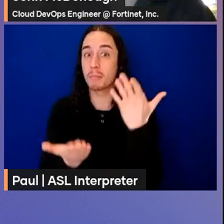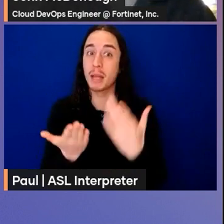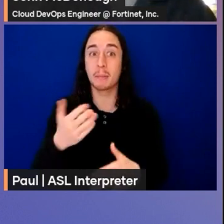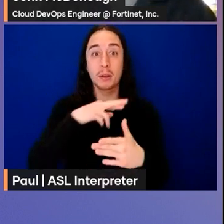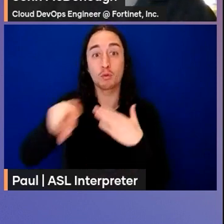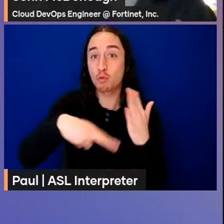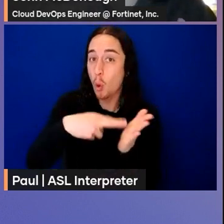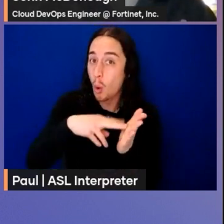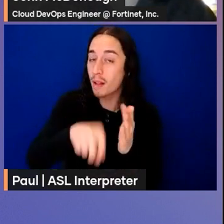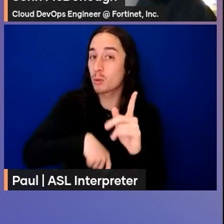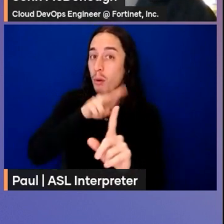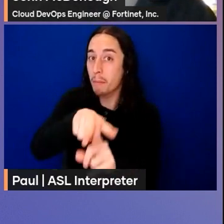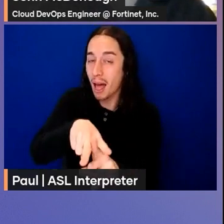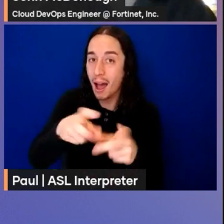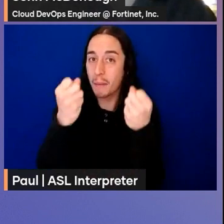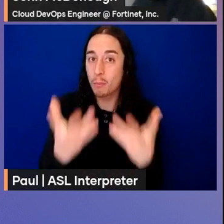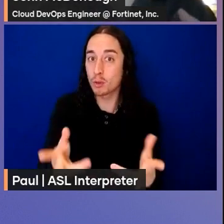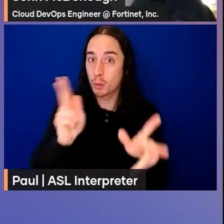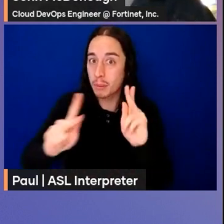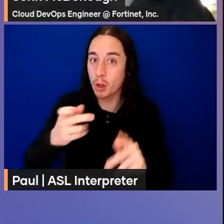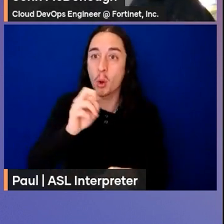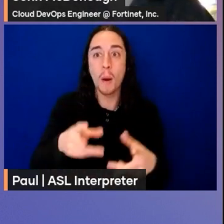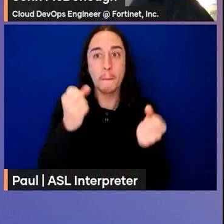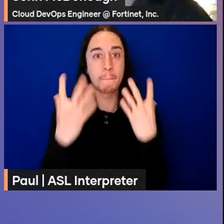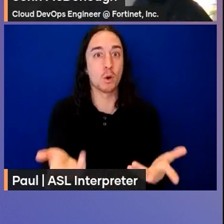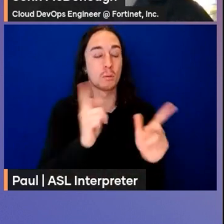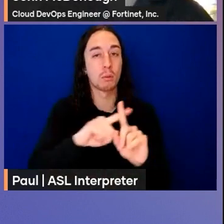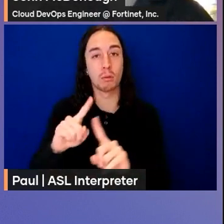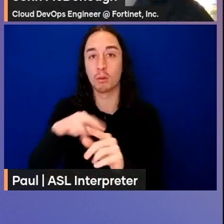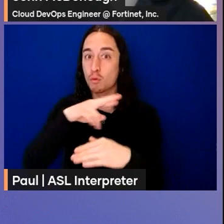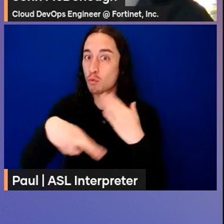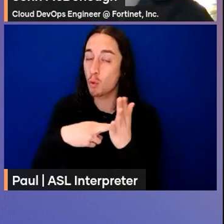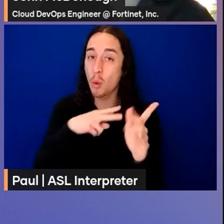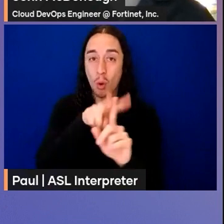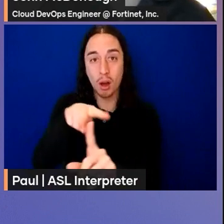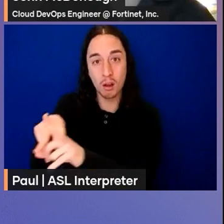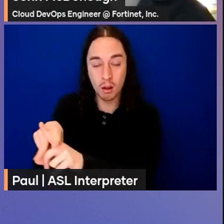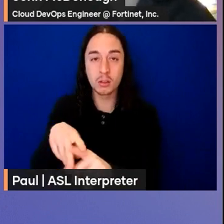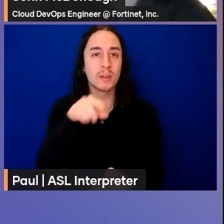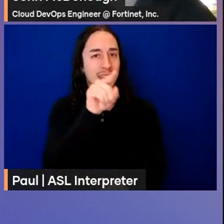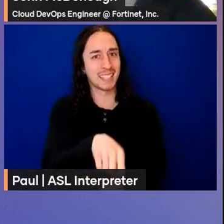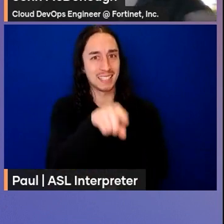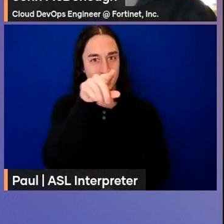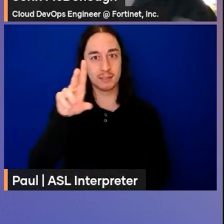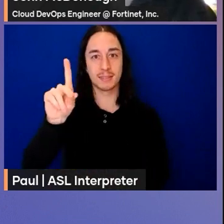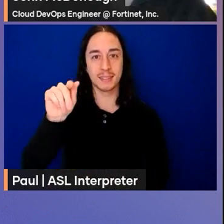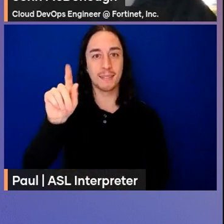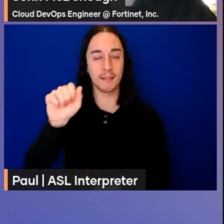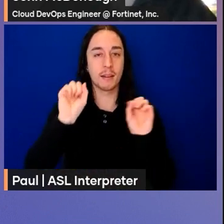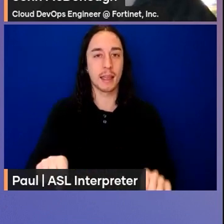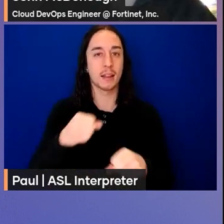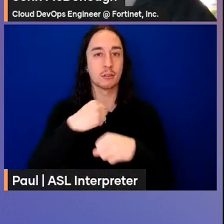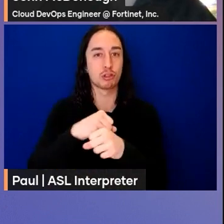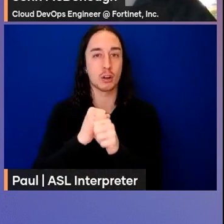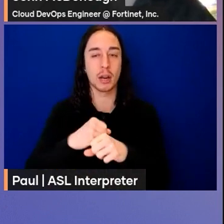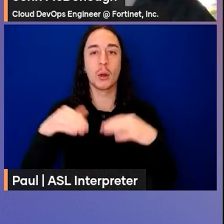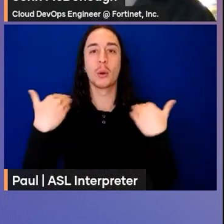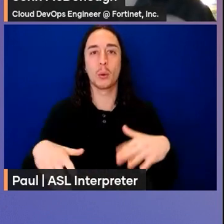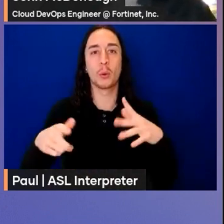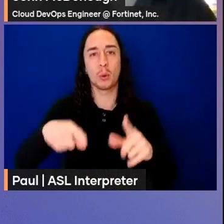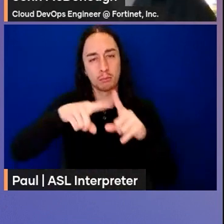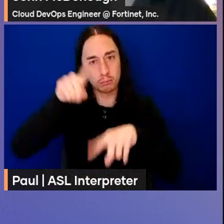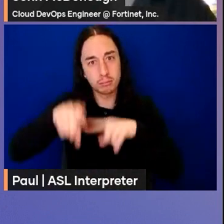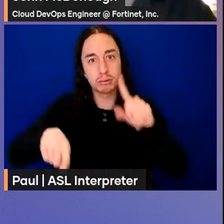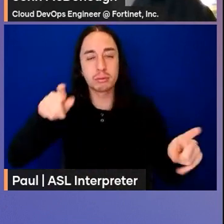multiple users or multiple roles. So I can generate this data dynamically. That's why I call this data-driven code, because